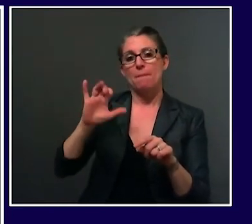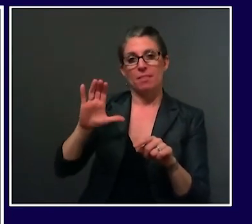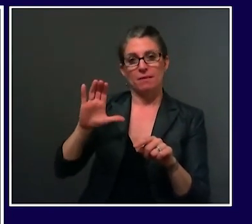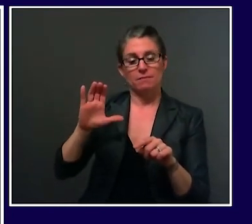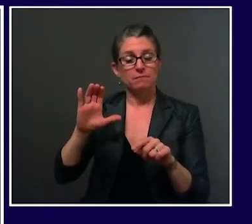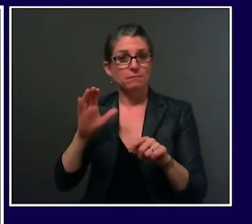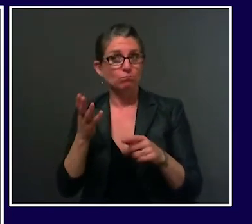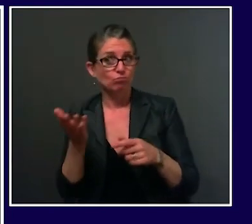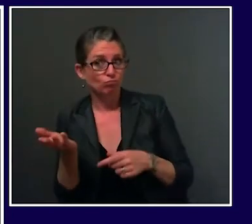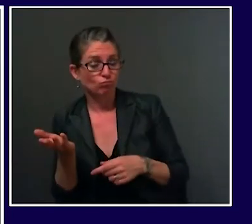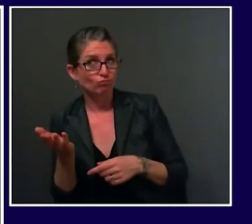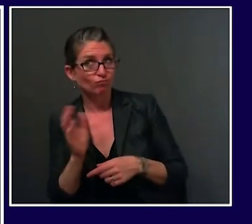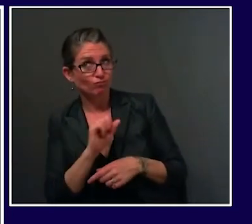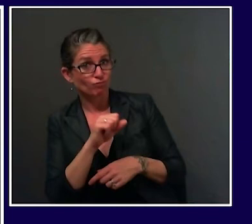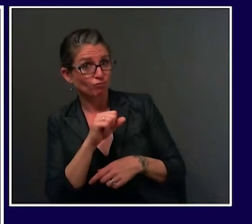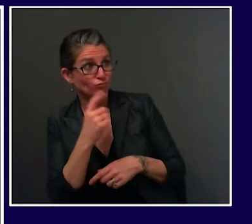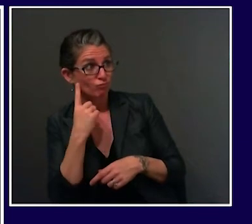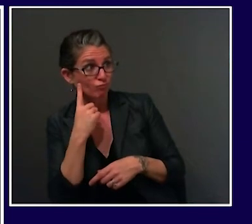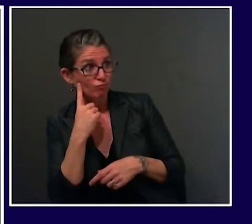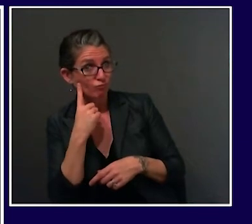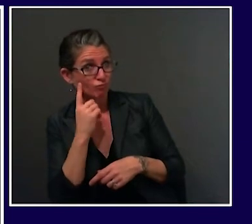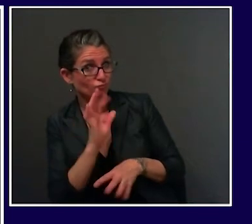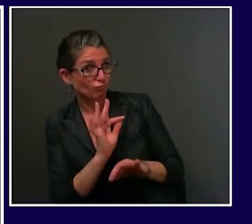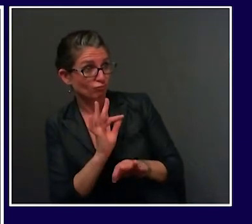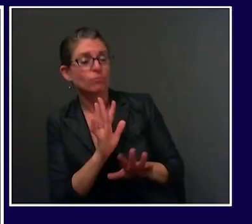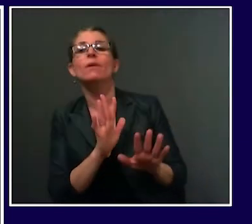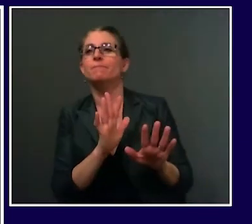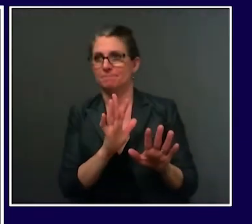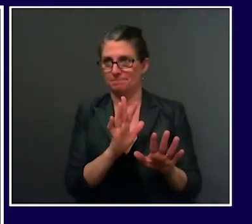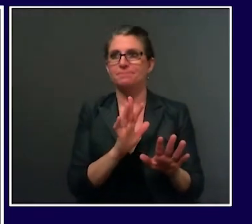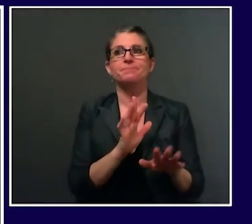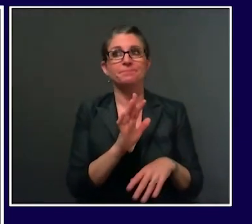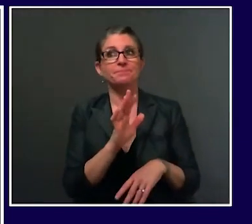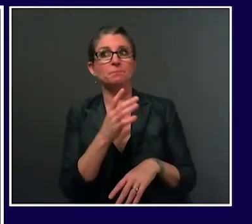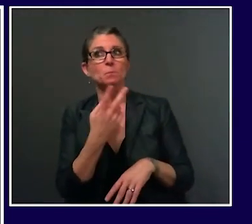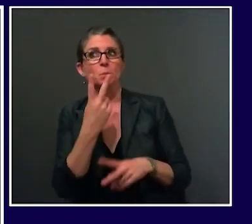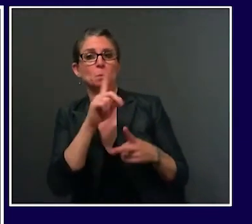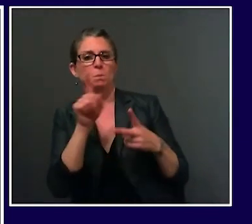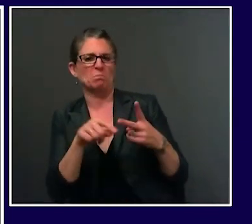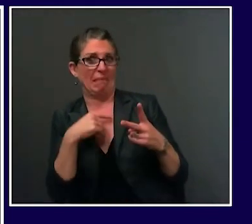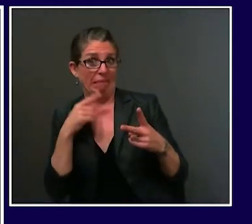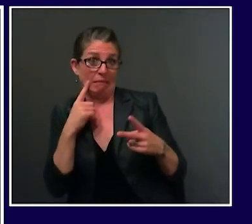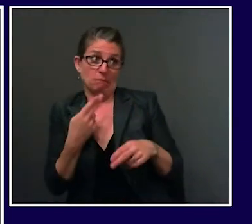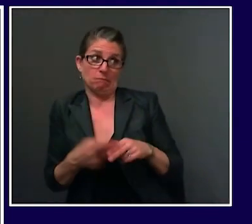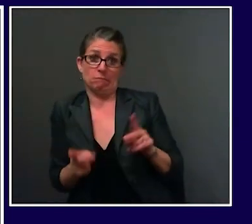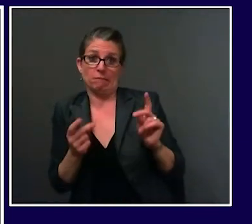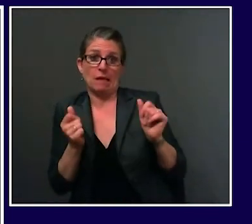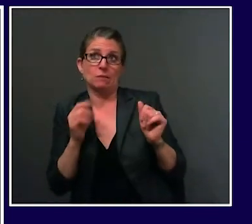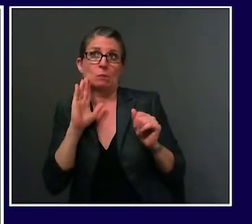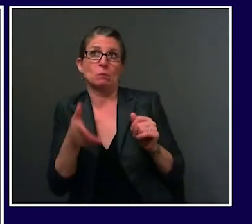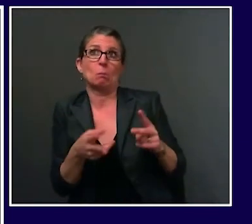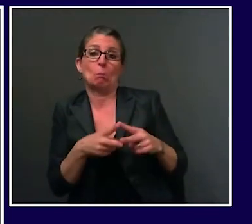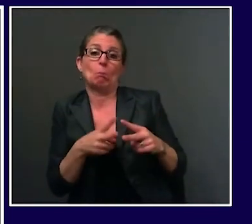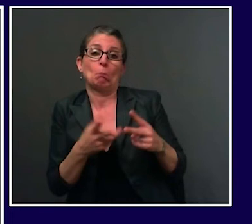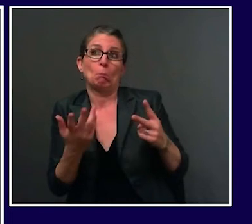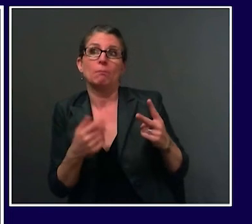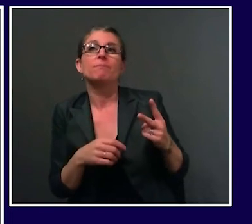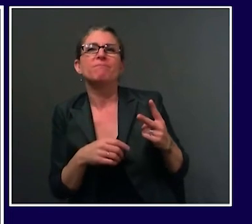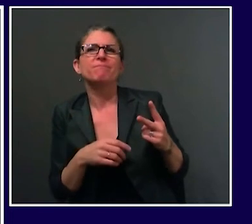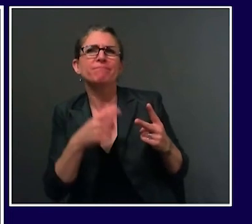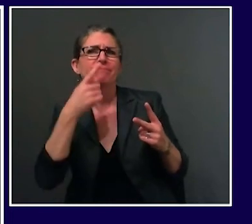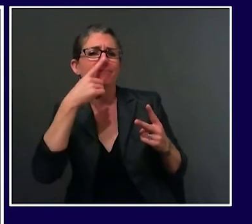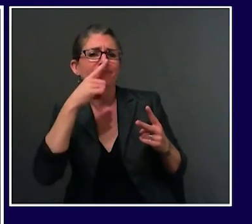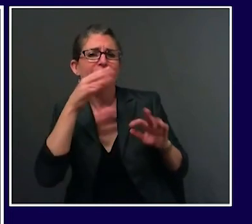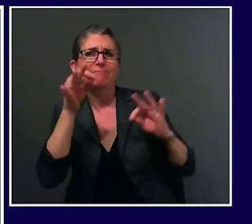ahead, Steve. Great. I did 2 quick questions, I think. One is just a little more information, if possible, on